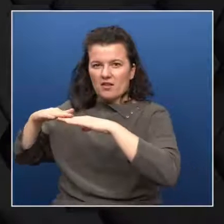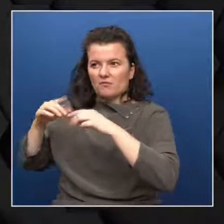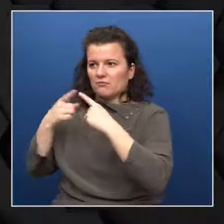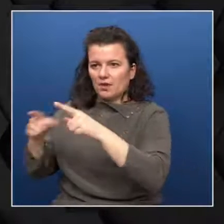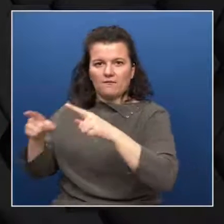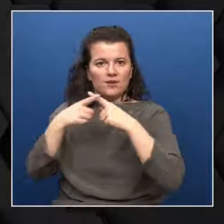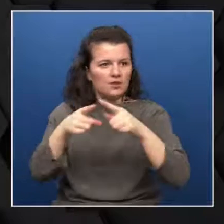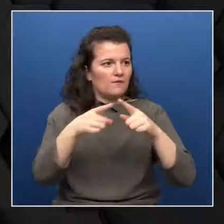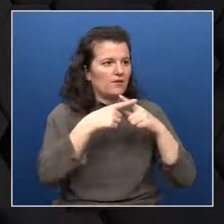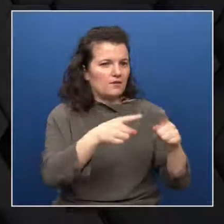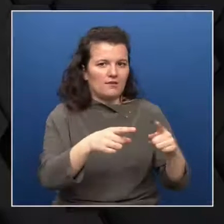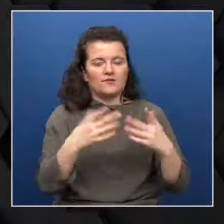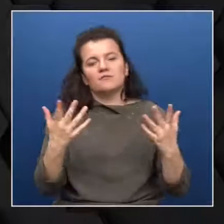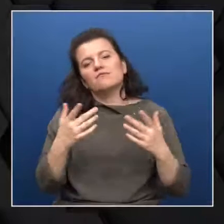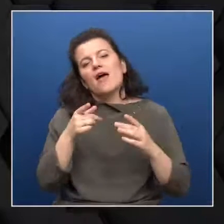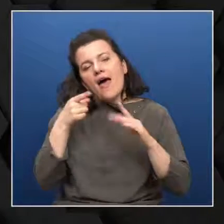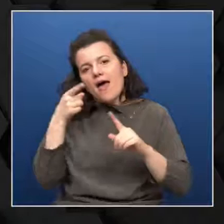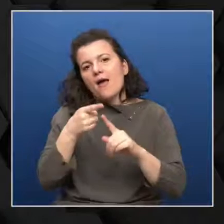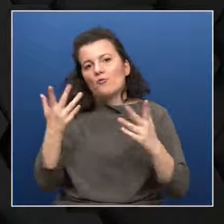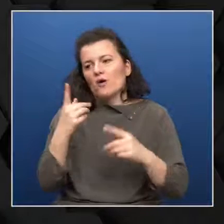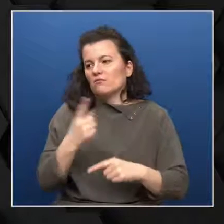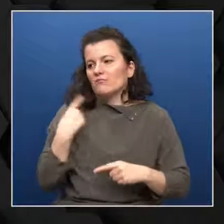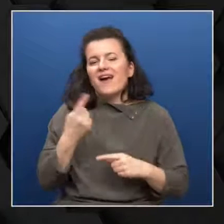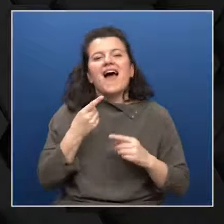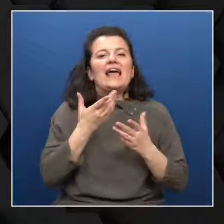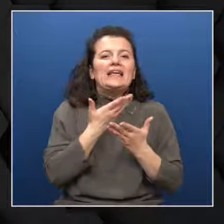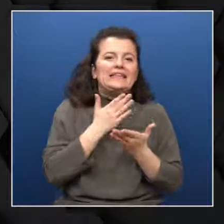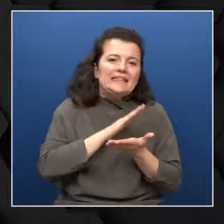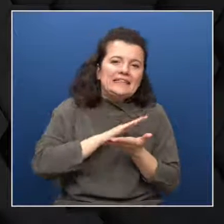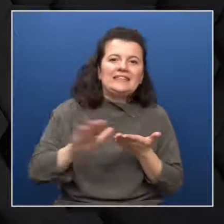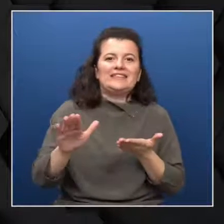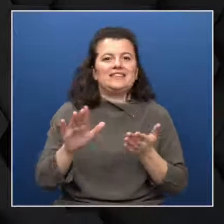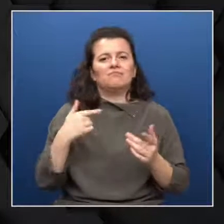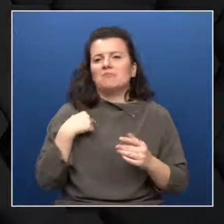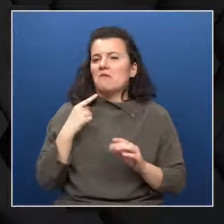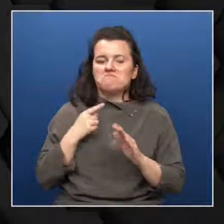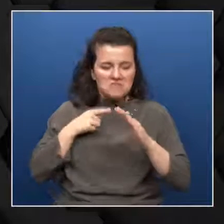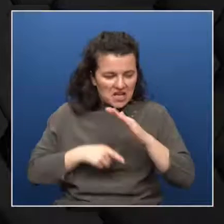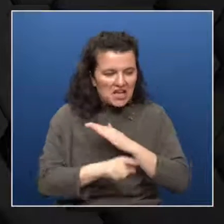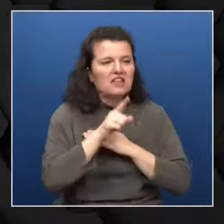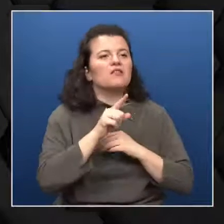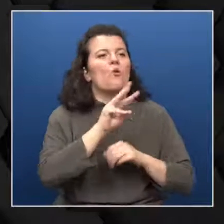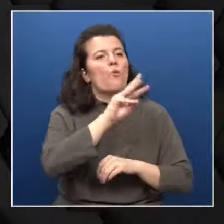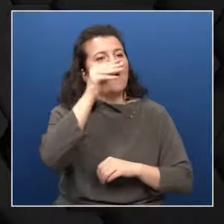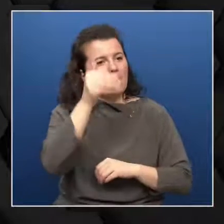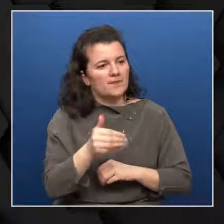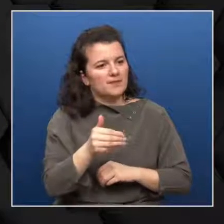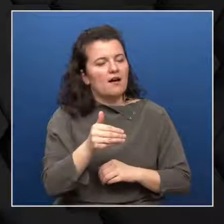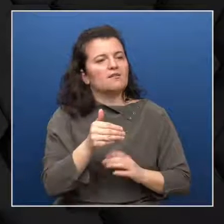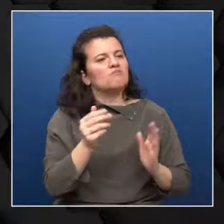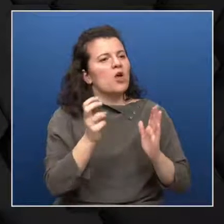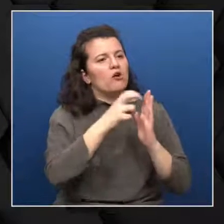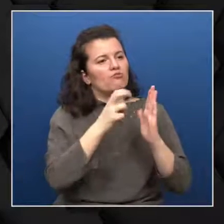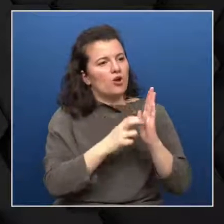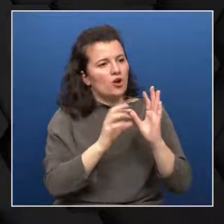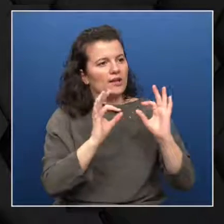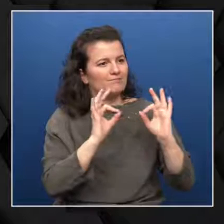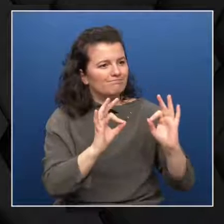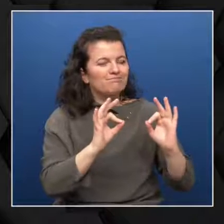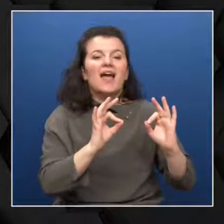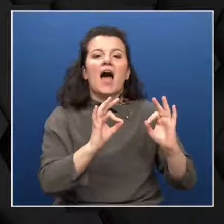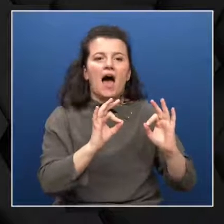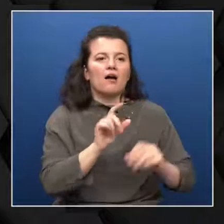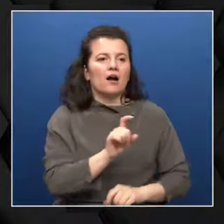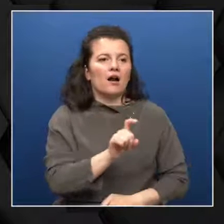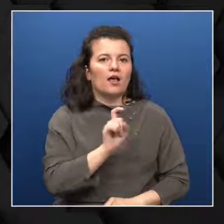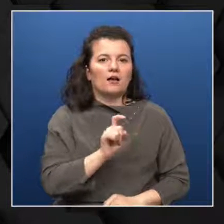For us, it is just go to a website, they have a password, they log in, go to the panel, and that's it. And